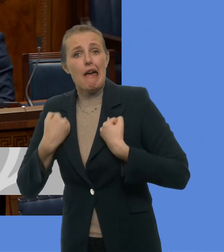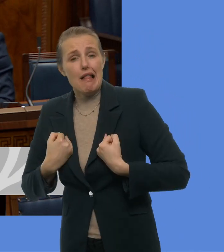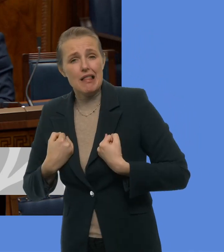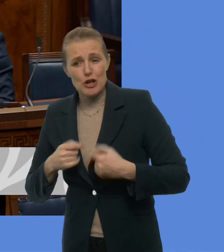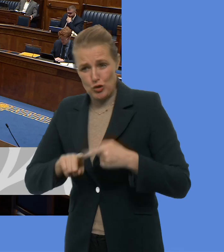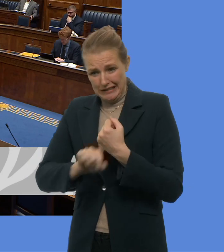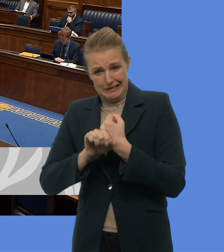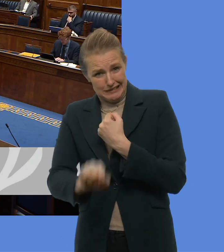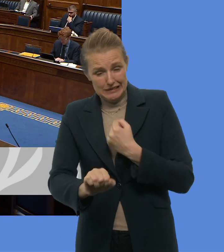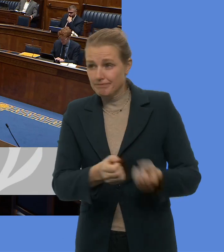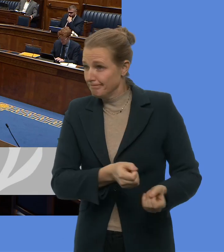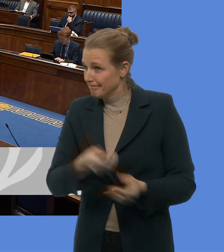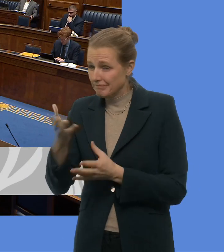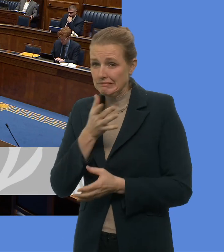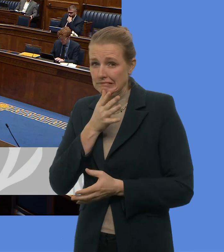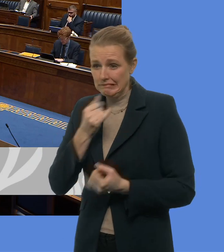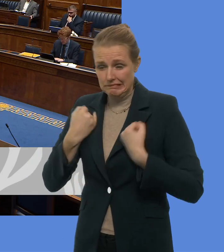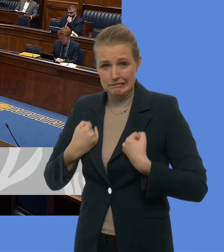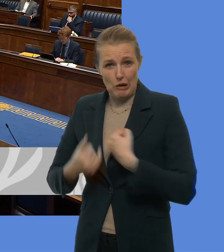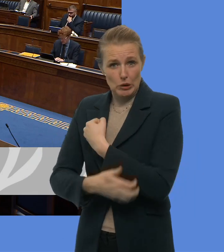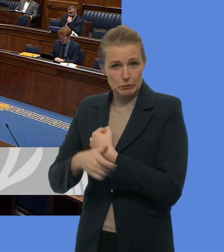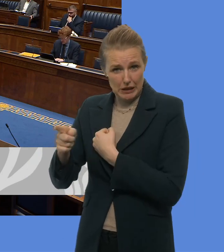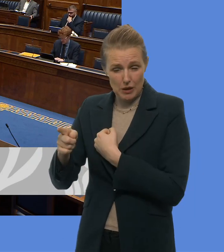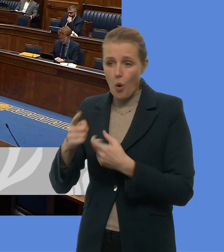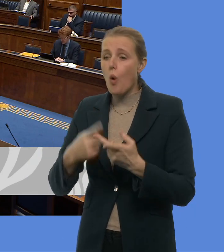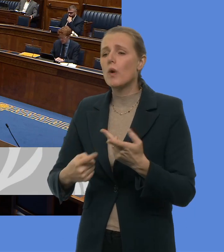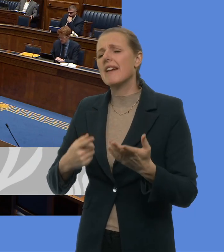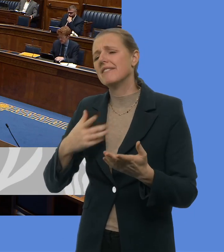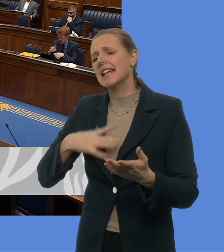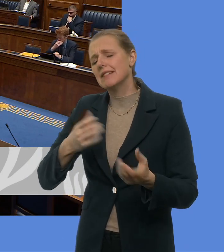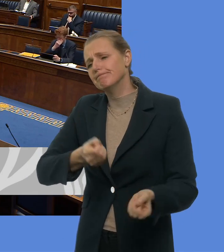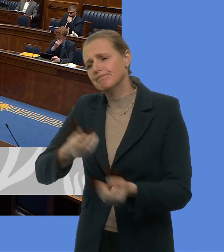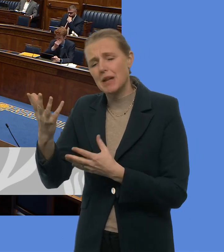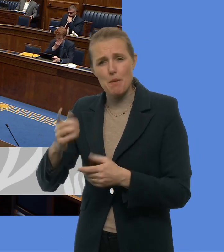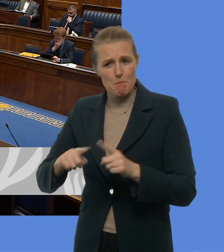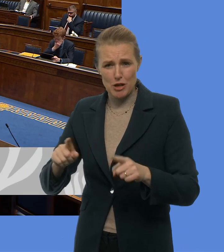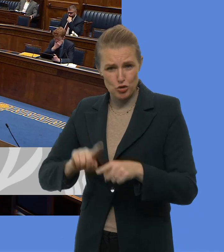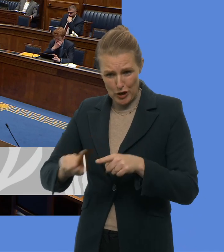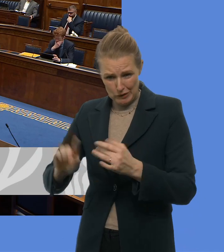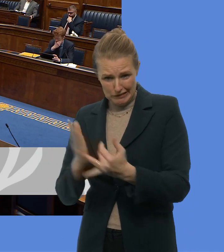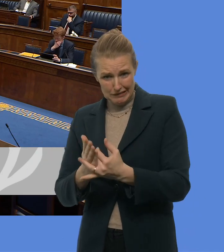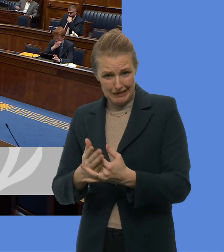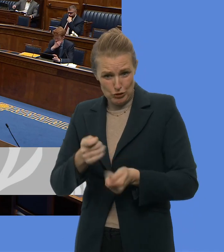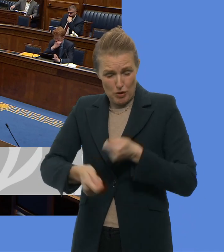need to go to an acute hospital unless that need is, as I say, absolutely acute. Paula Bradshaw.